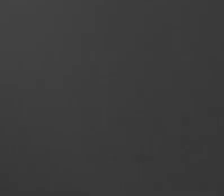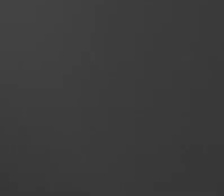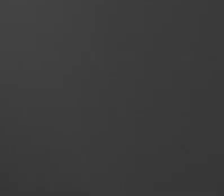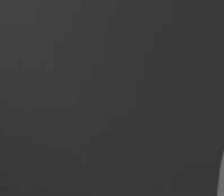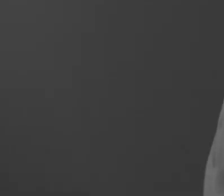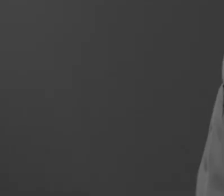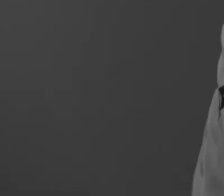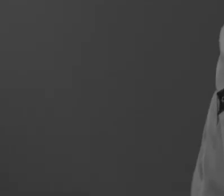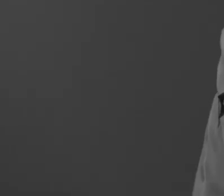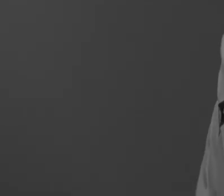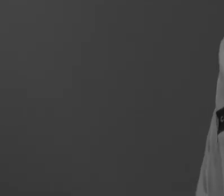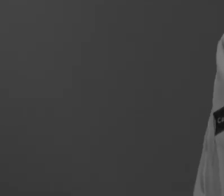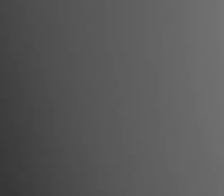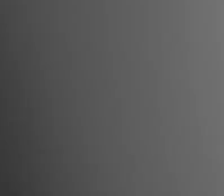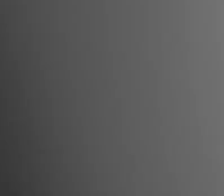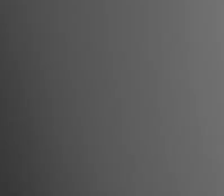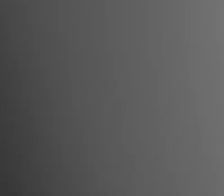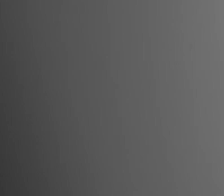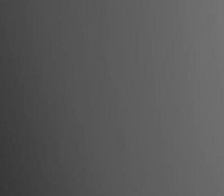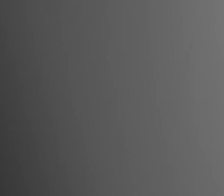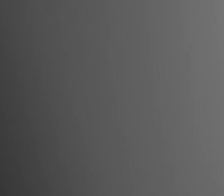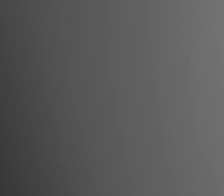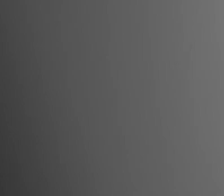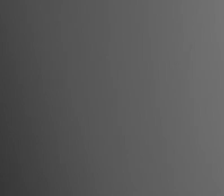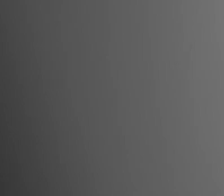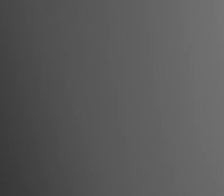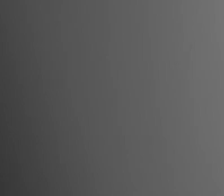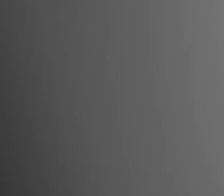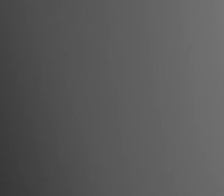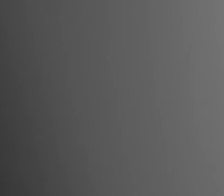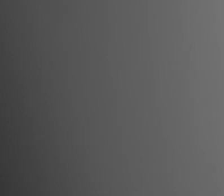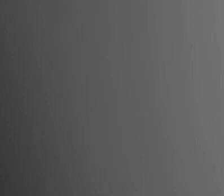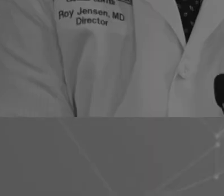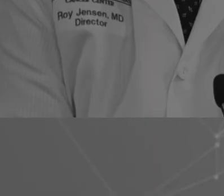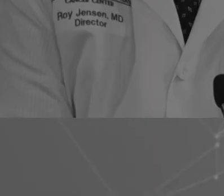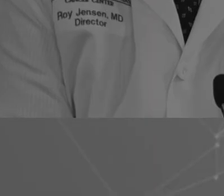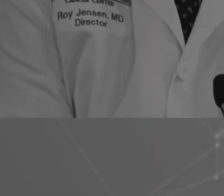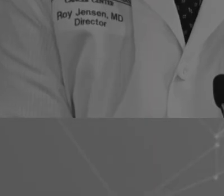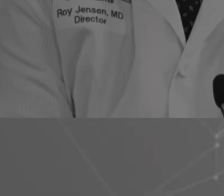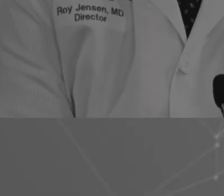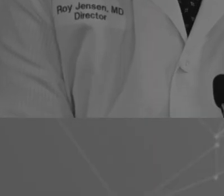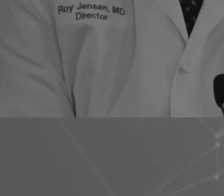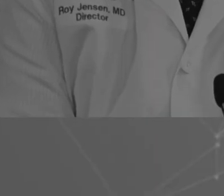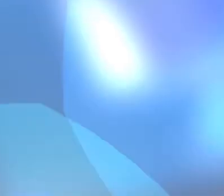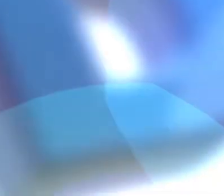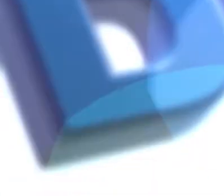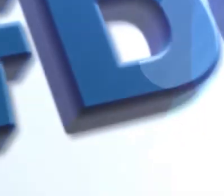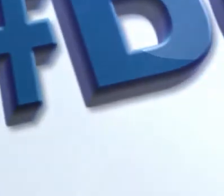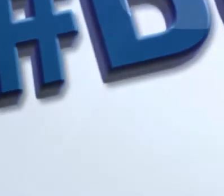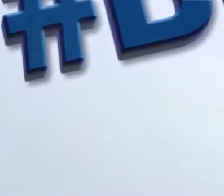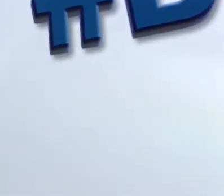Subscribe to our Bench to Bedside podcast, now everywhere podcasts are available.